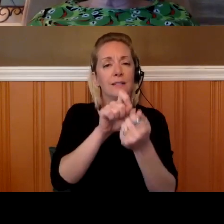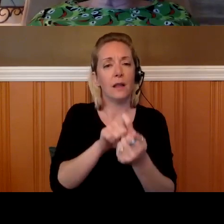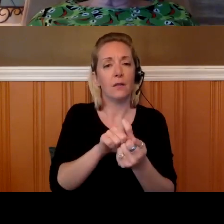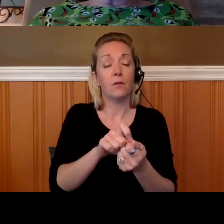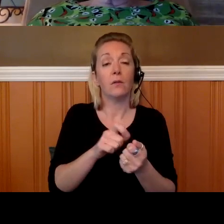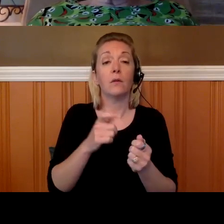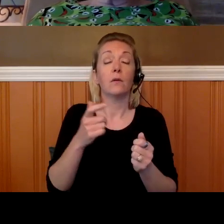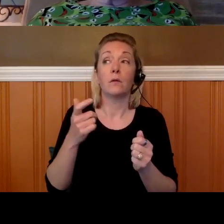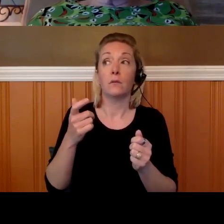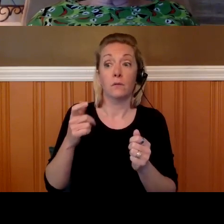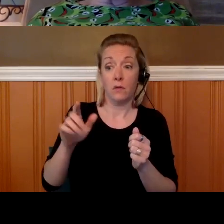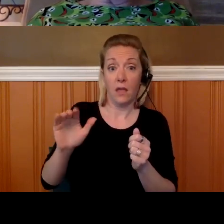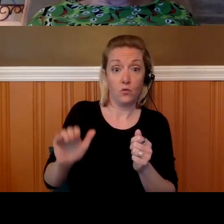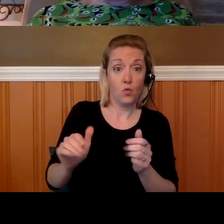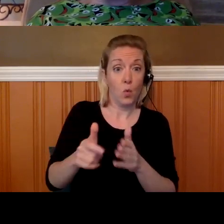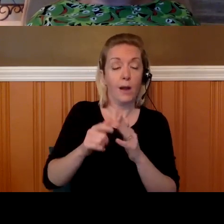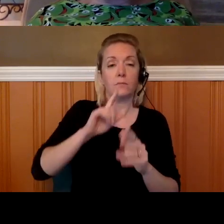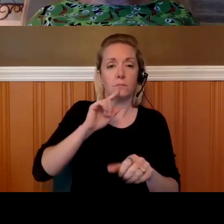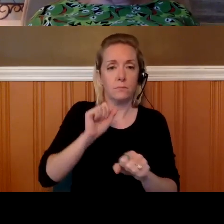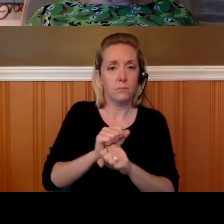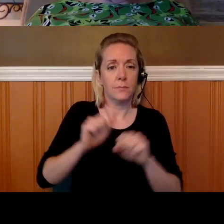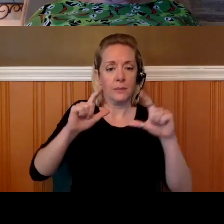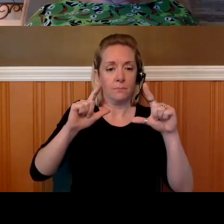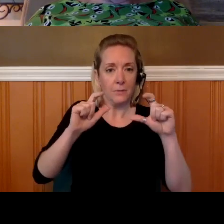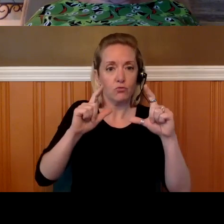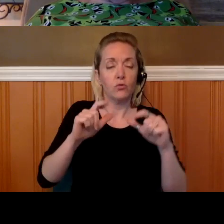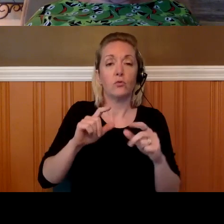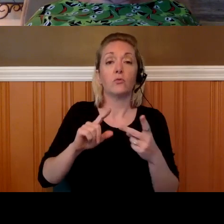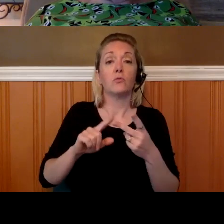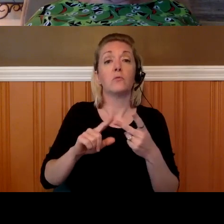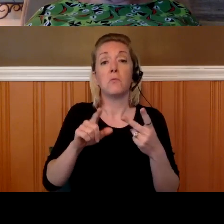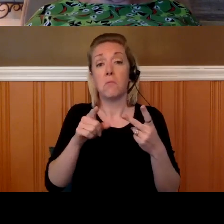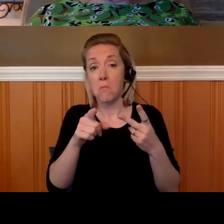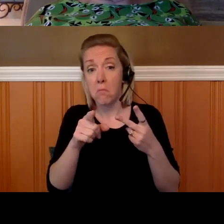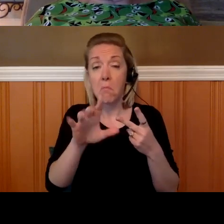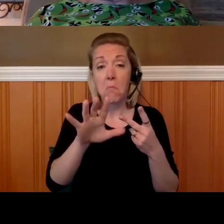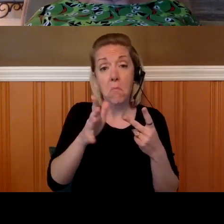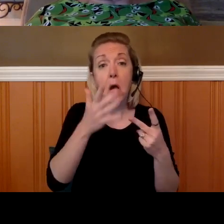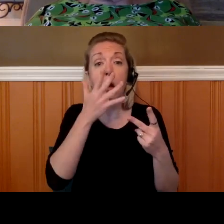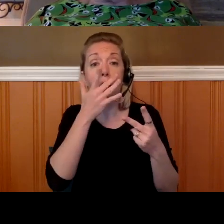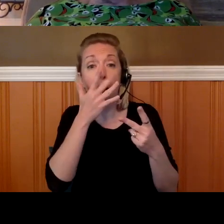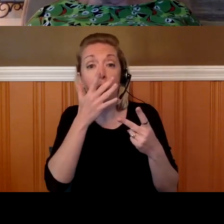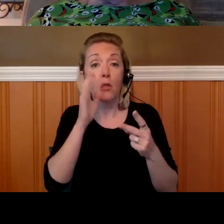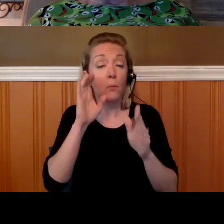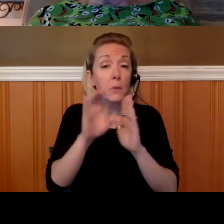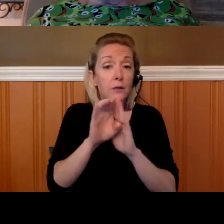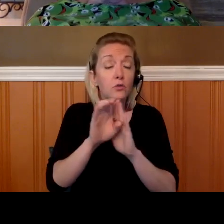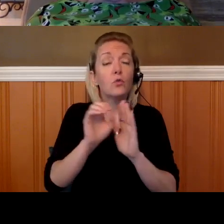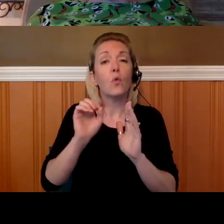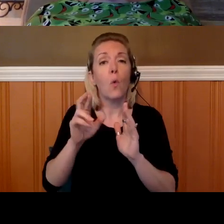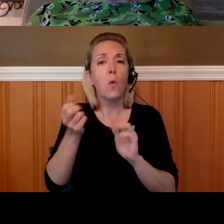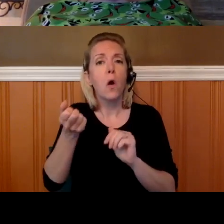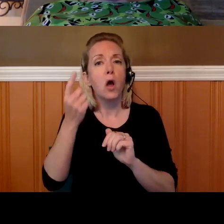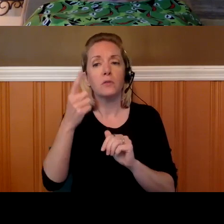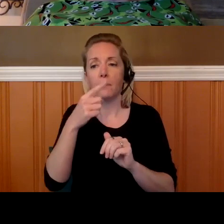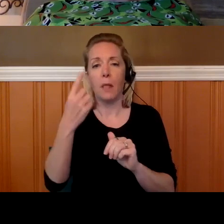they need a real object with a photo? Can they handle a color photo? Or do they know what